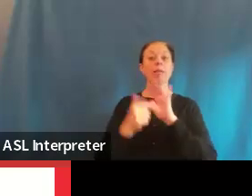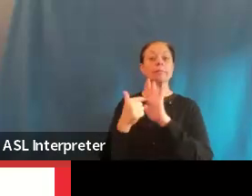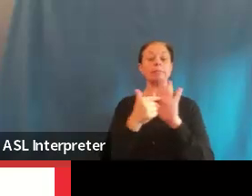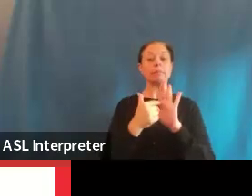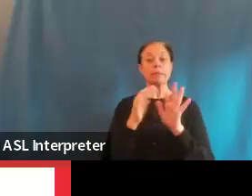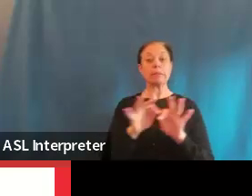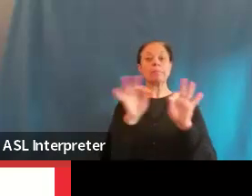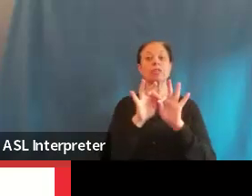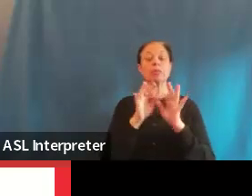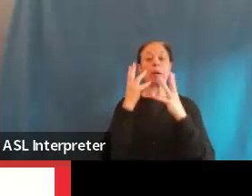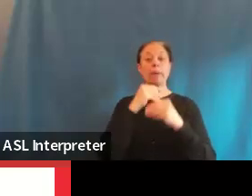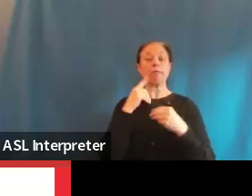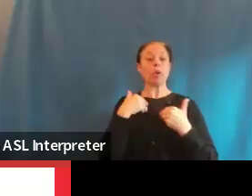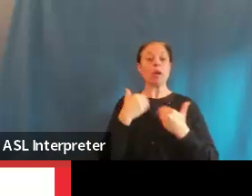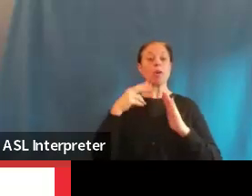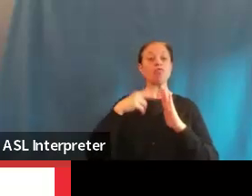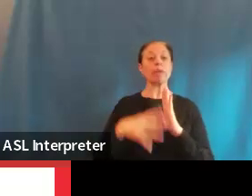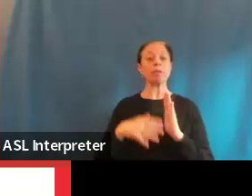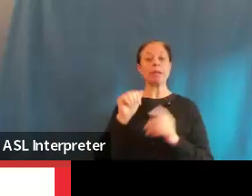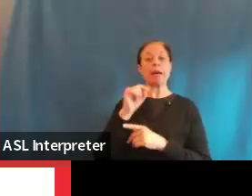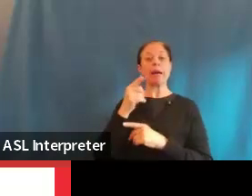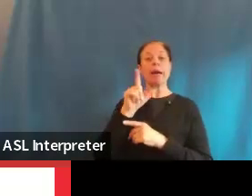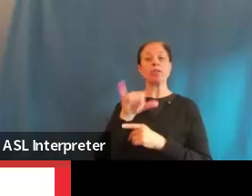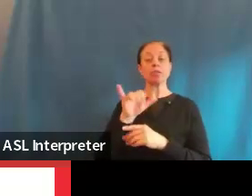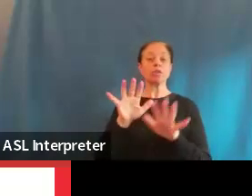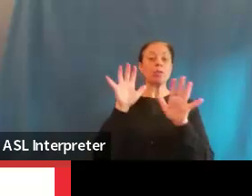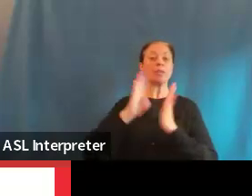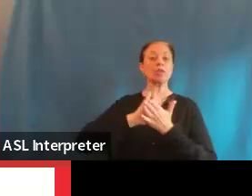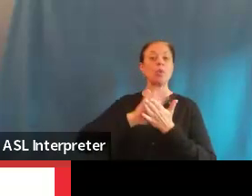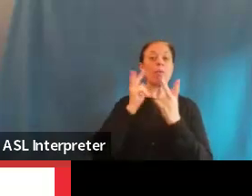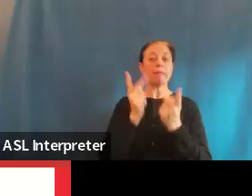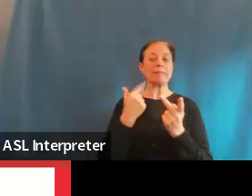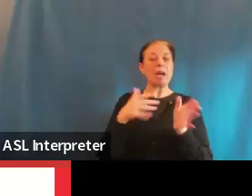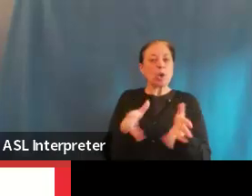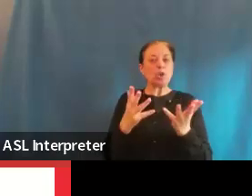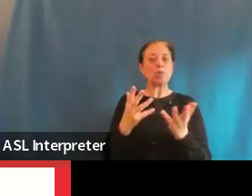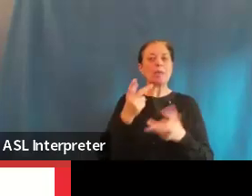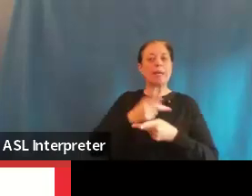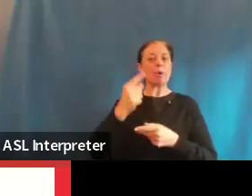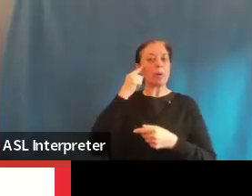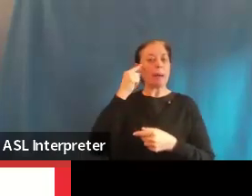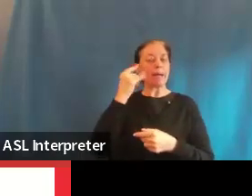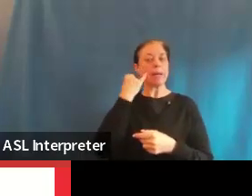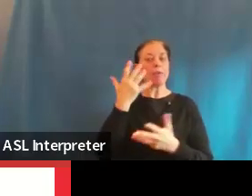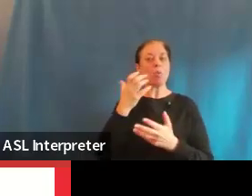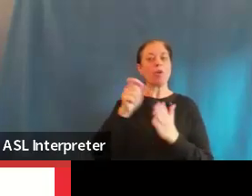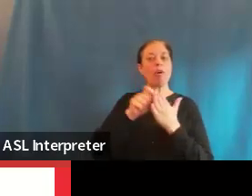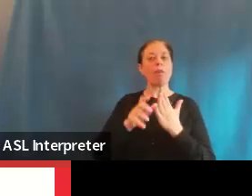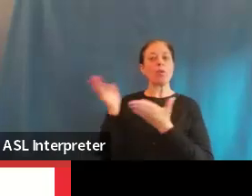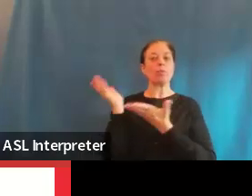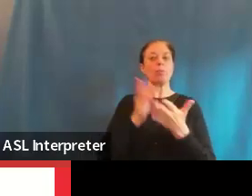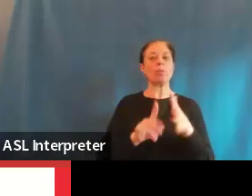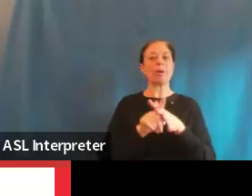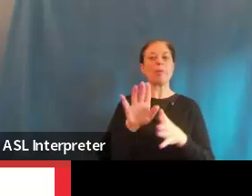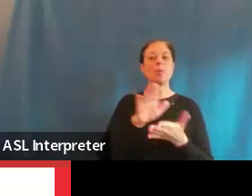young readers. And Ashley is fantastic at school visits, so I encourage you to keep her in mind if you're ever looking for an author to bring into